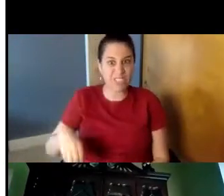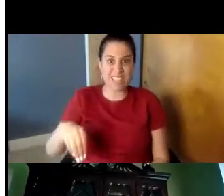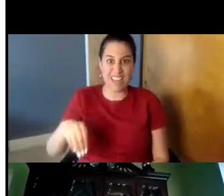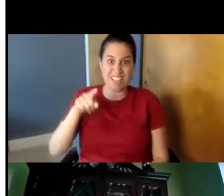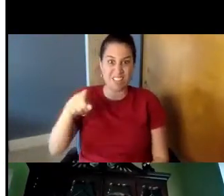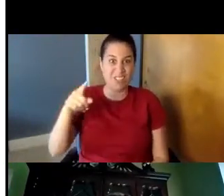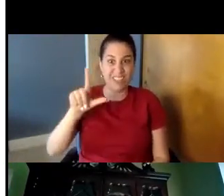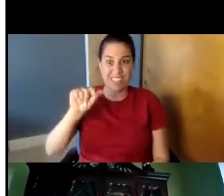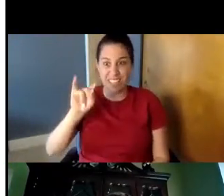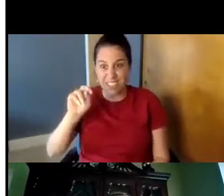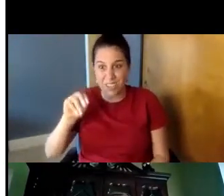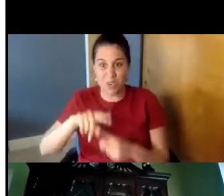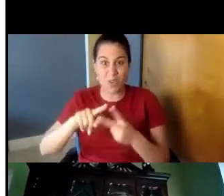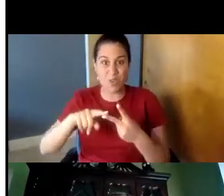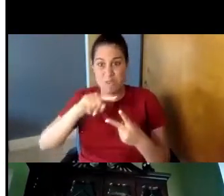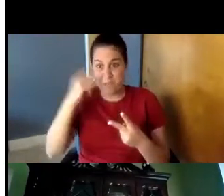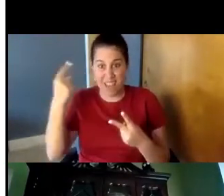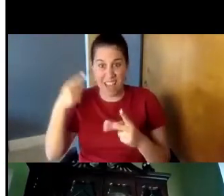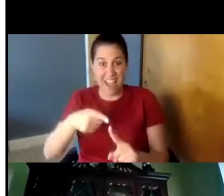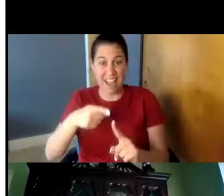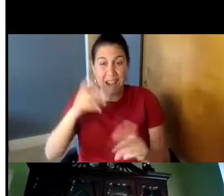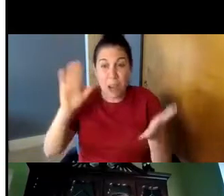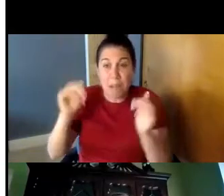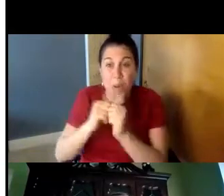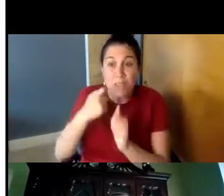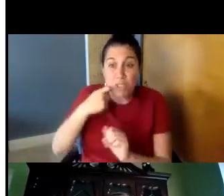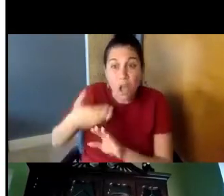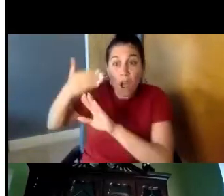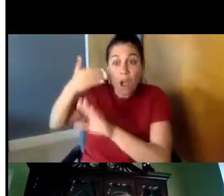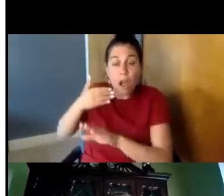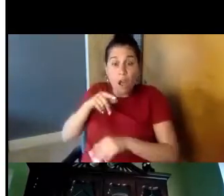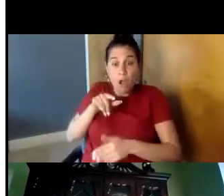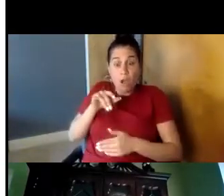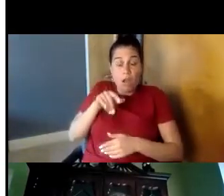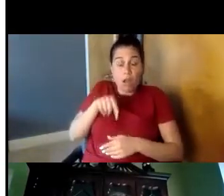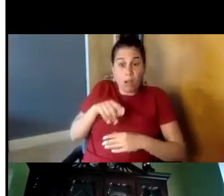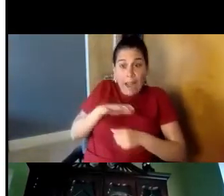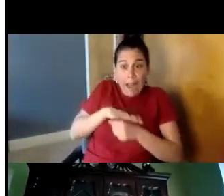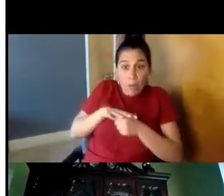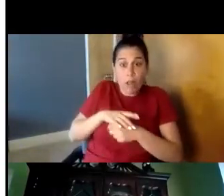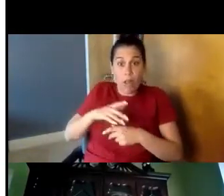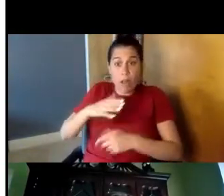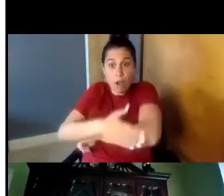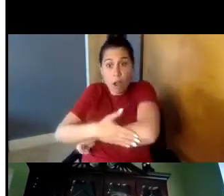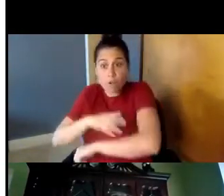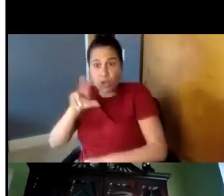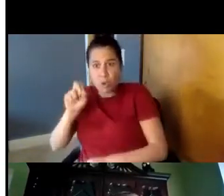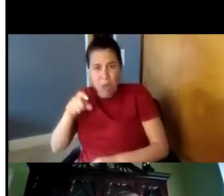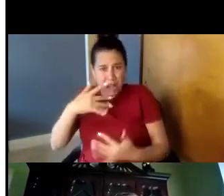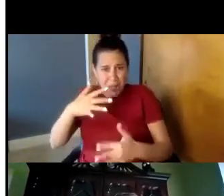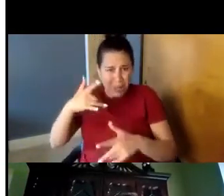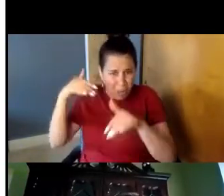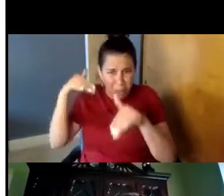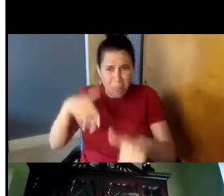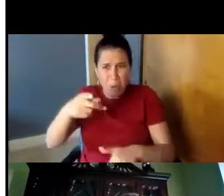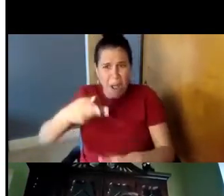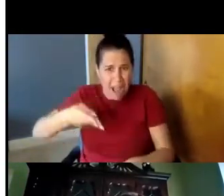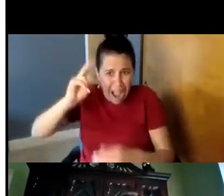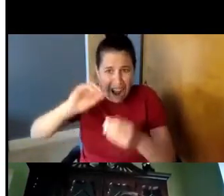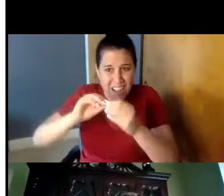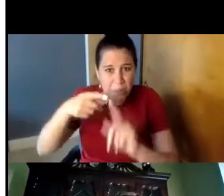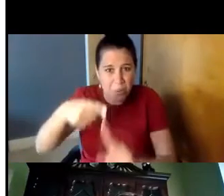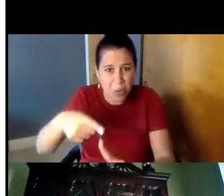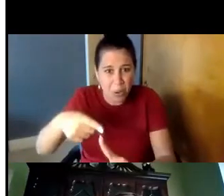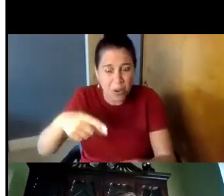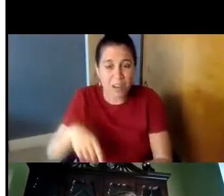than the percentages for the country or the state, and a lower percentage of people over age 65, and an even lower percentage of people